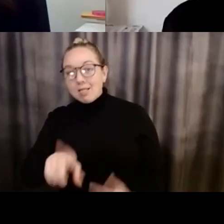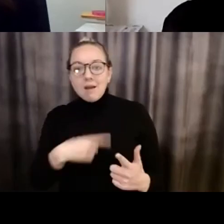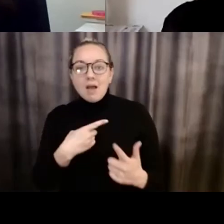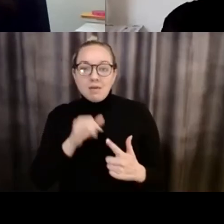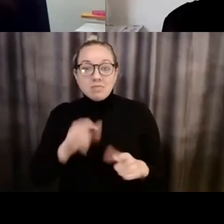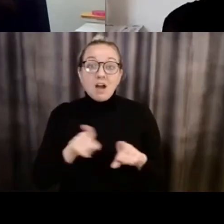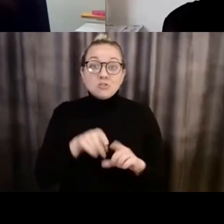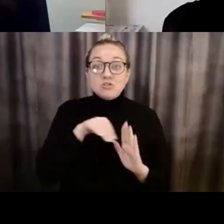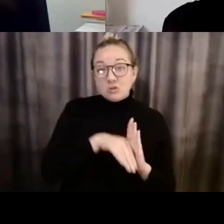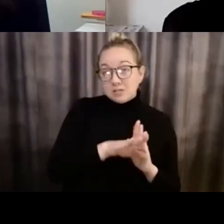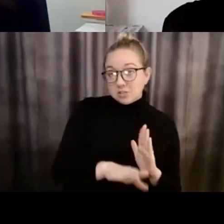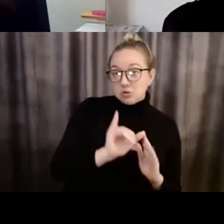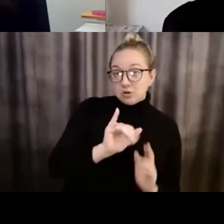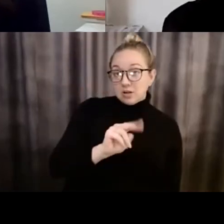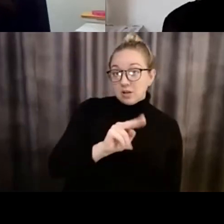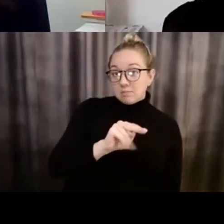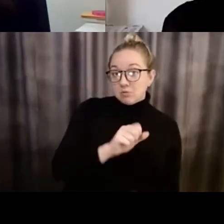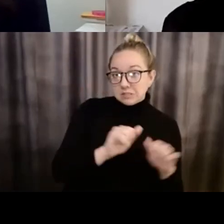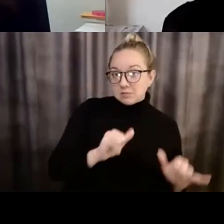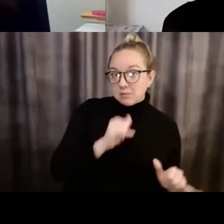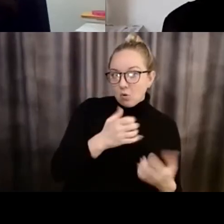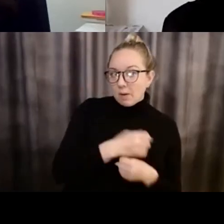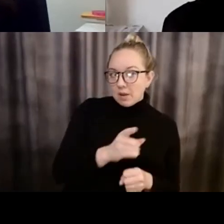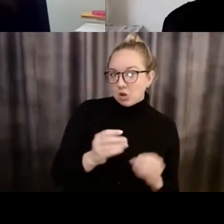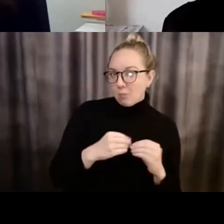system. So not to make you more anxious by saying that.